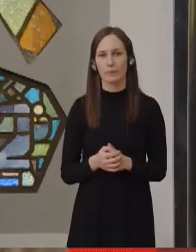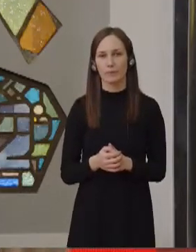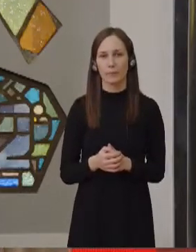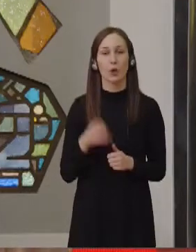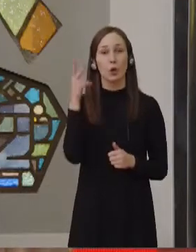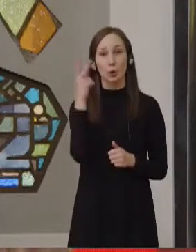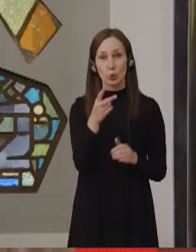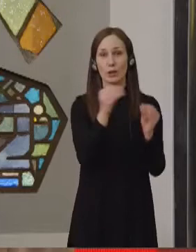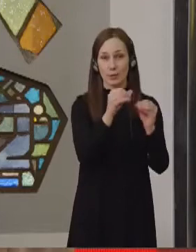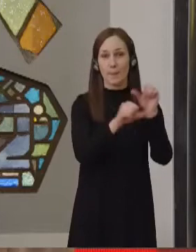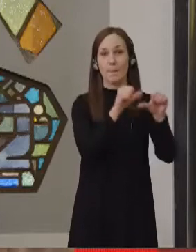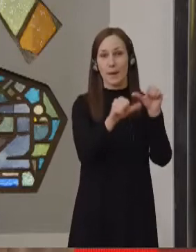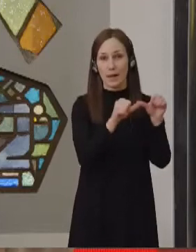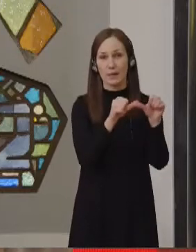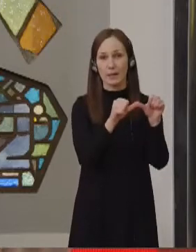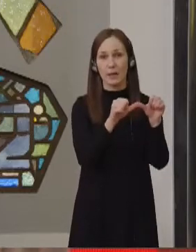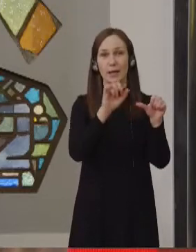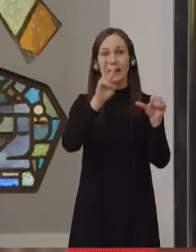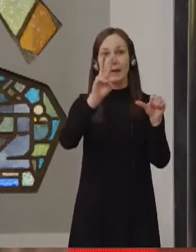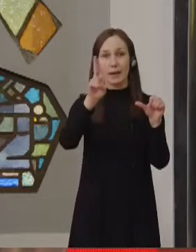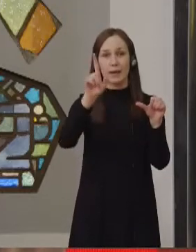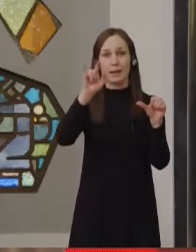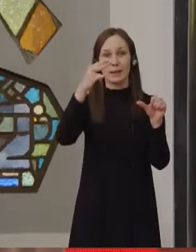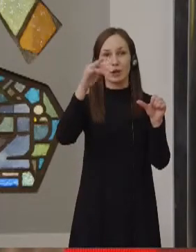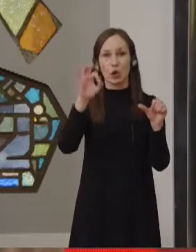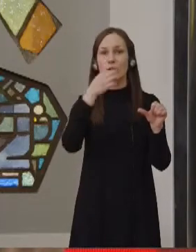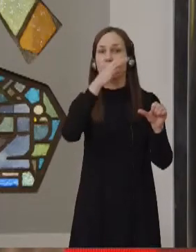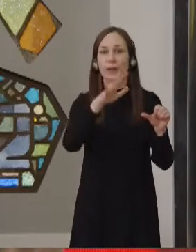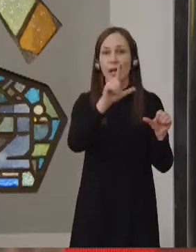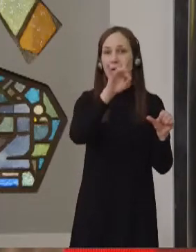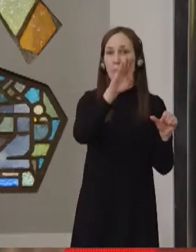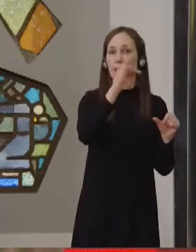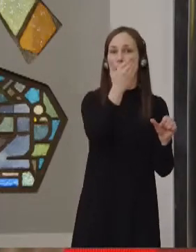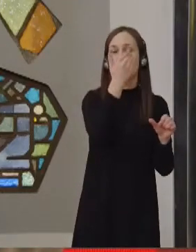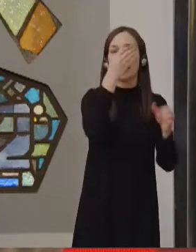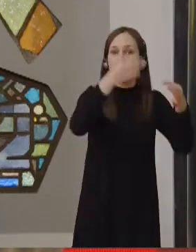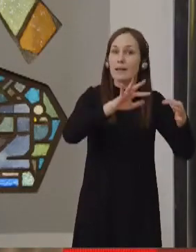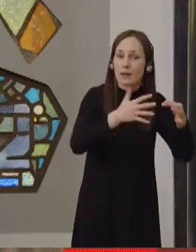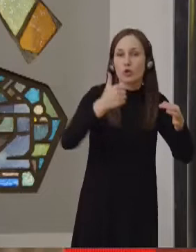2010 that LGBT rights are human rights and human rights are LGBT rights,